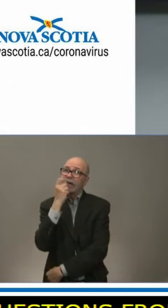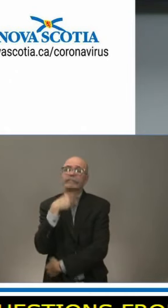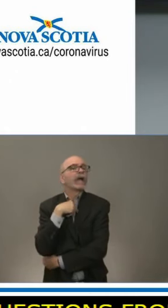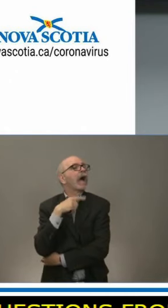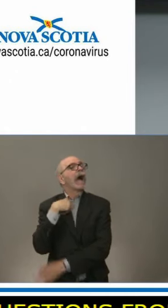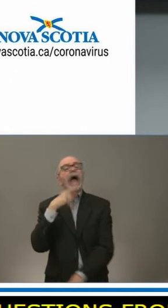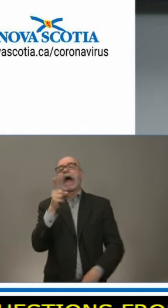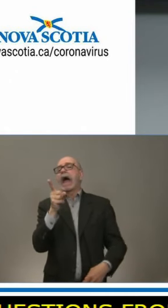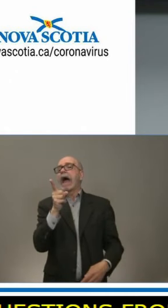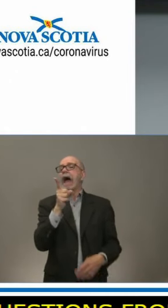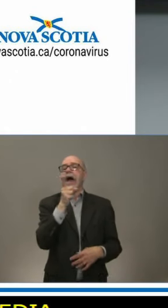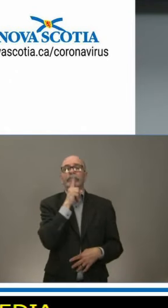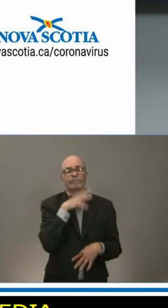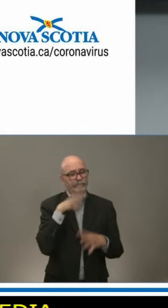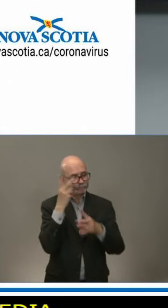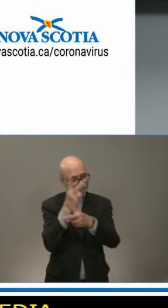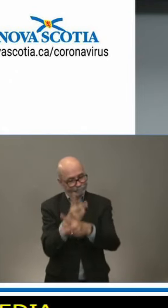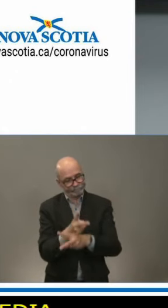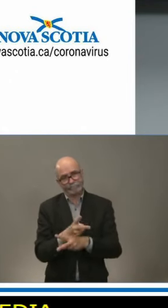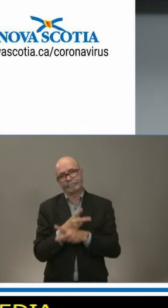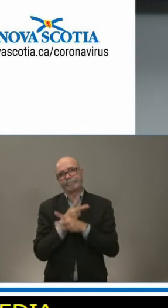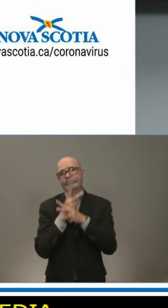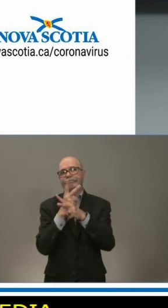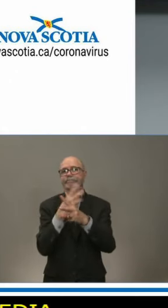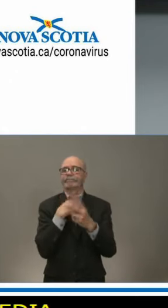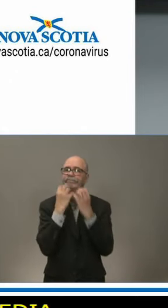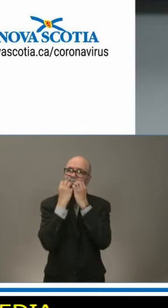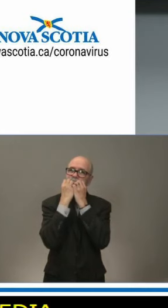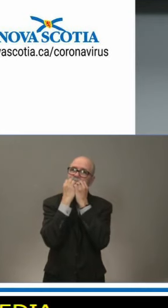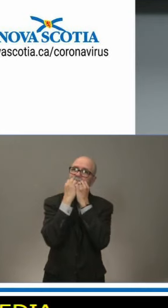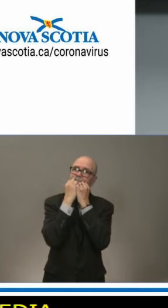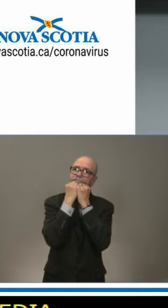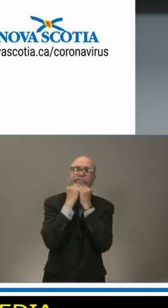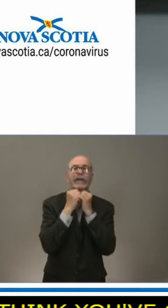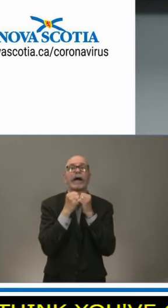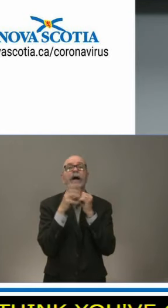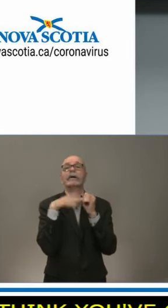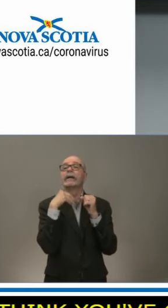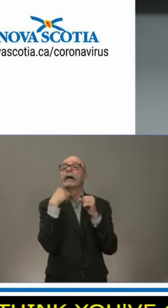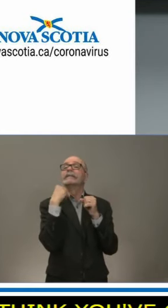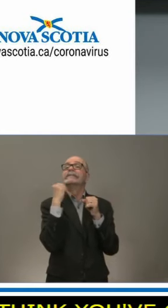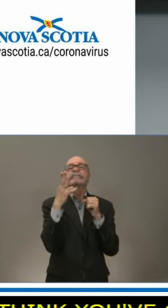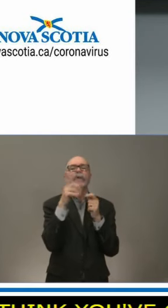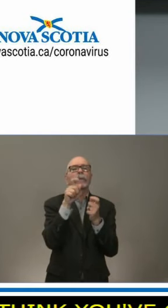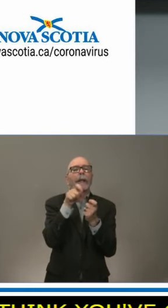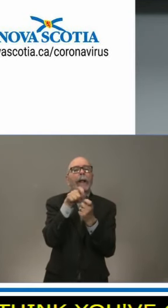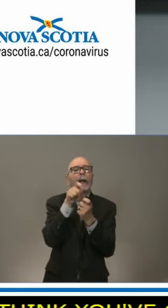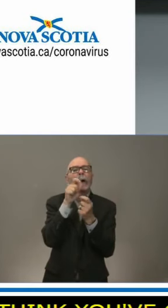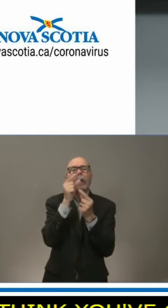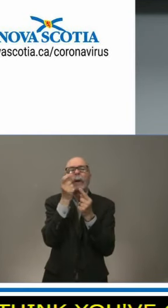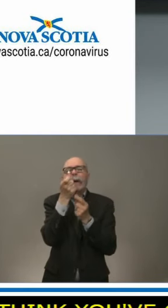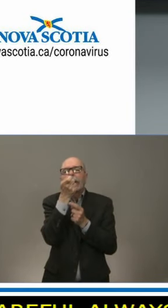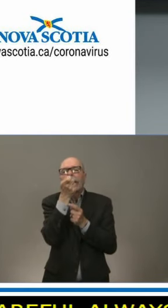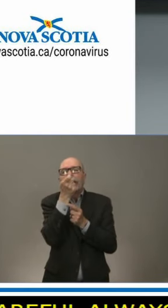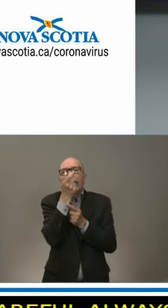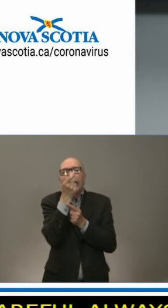always, and in the health system we are very careful always to only give necessary information to make sure we're not disclosing